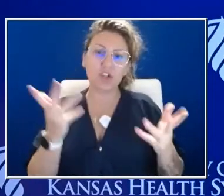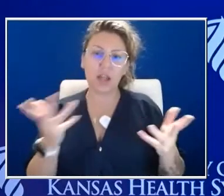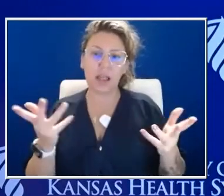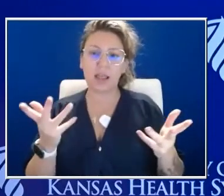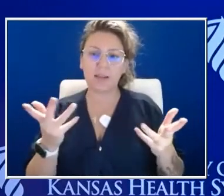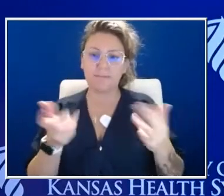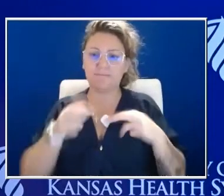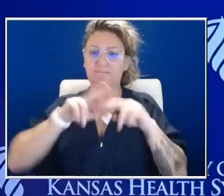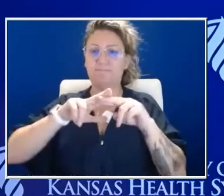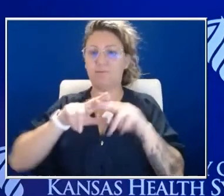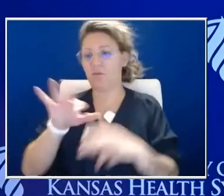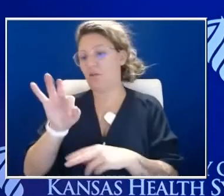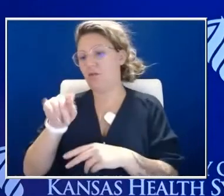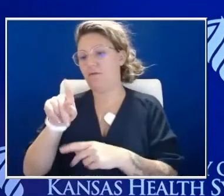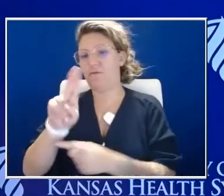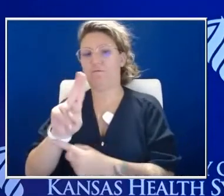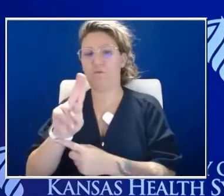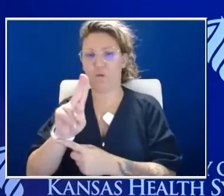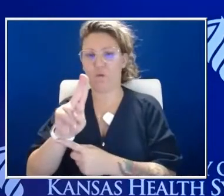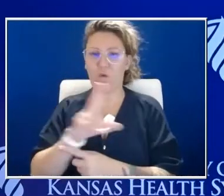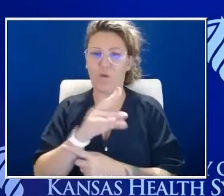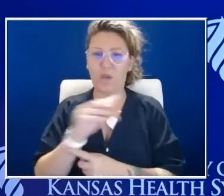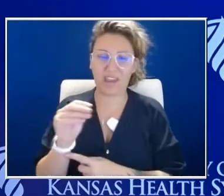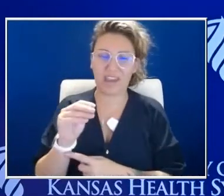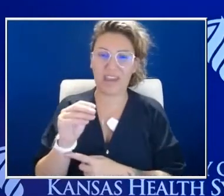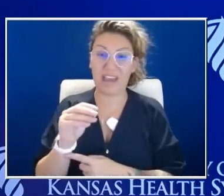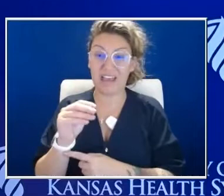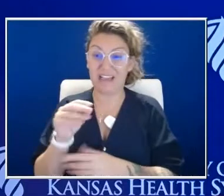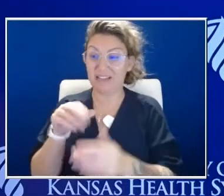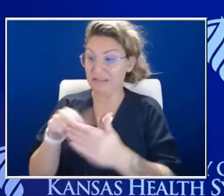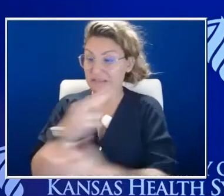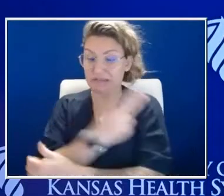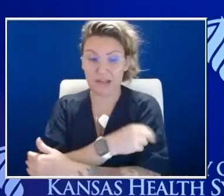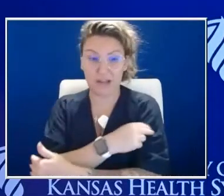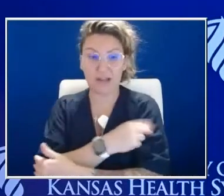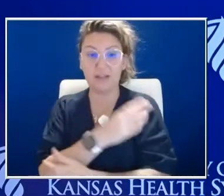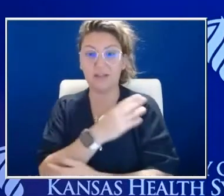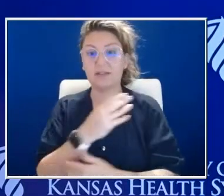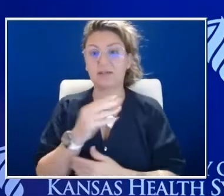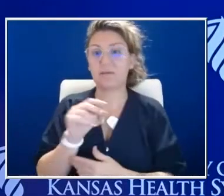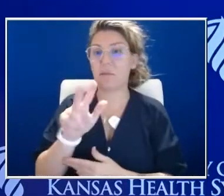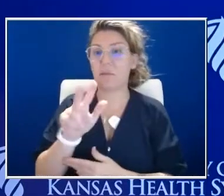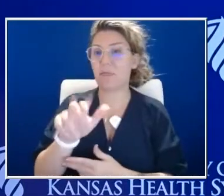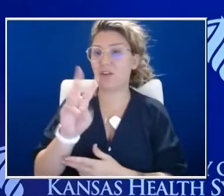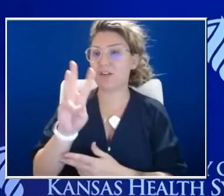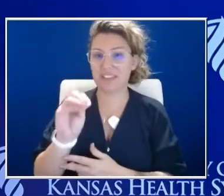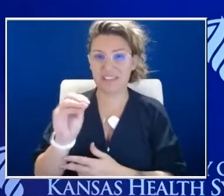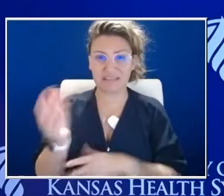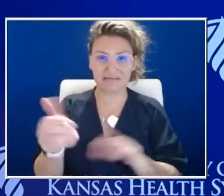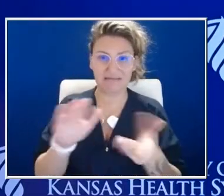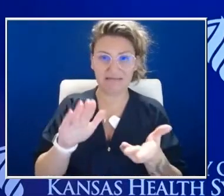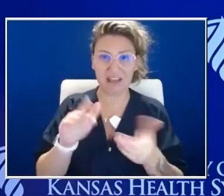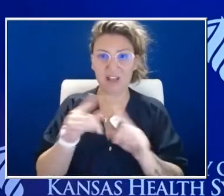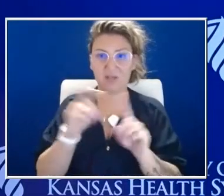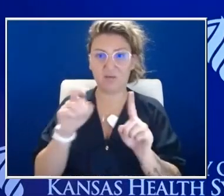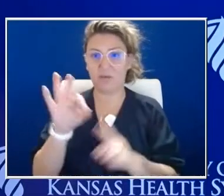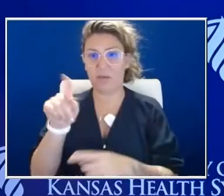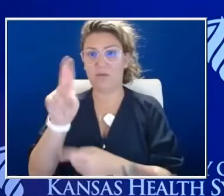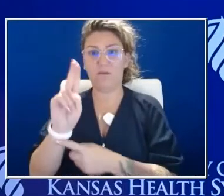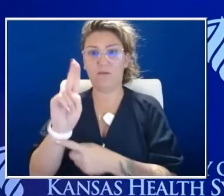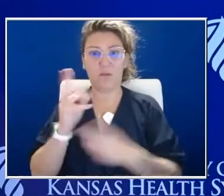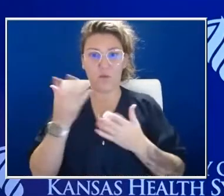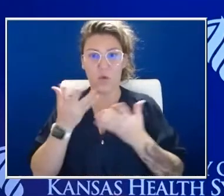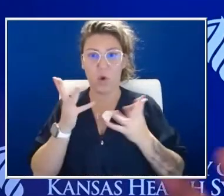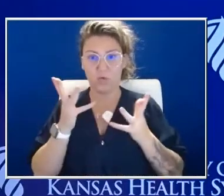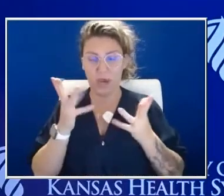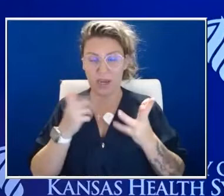increasing influenza activity with increasing hospitalizations and even 360 deaths already this year from influenza based on the CDC data,